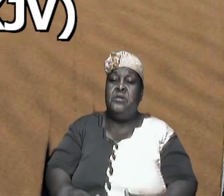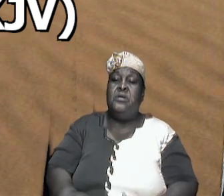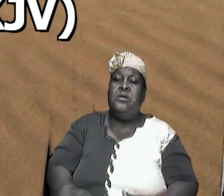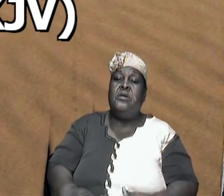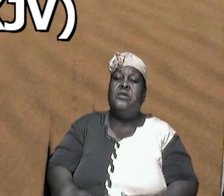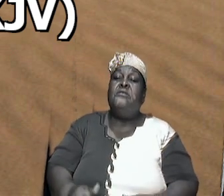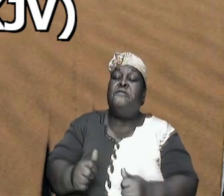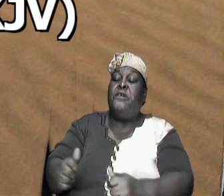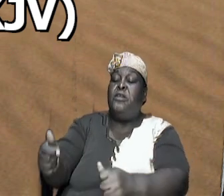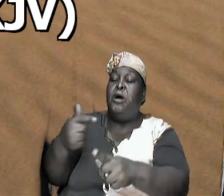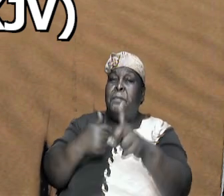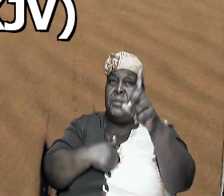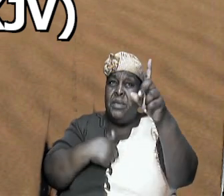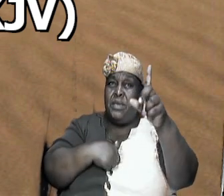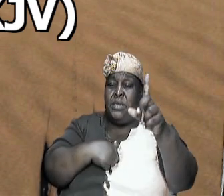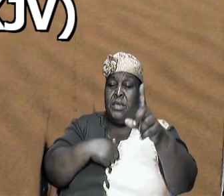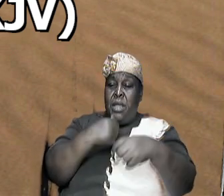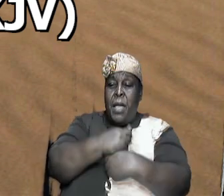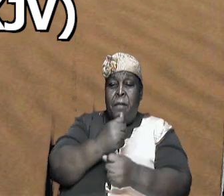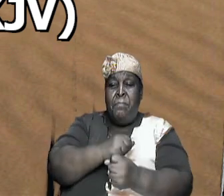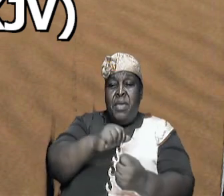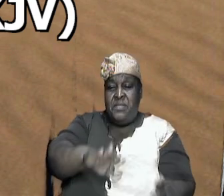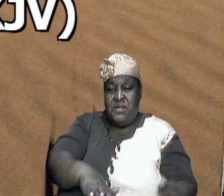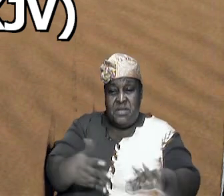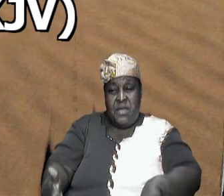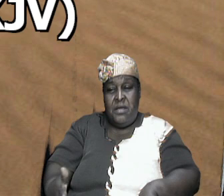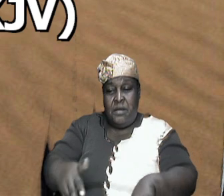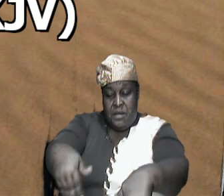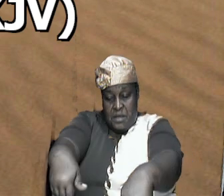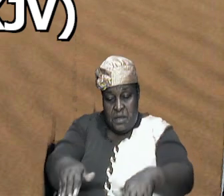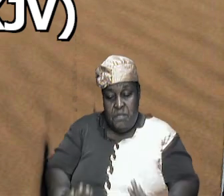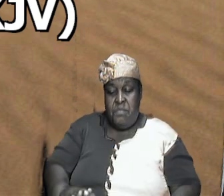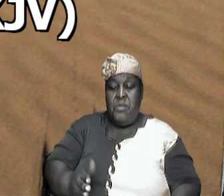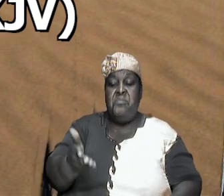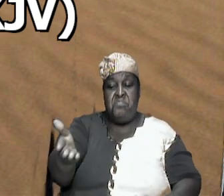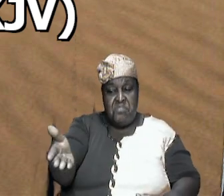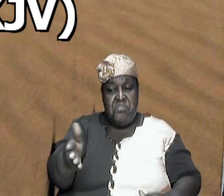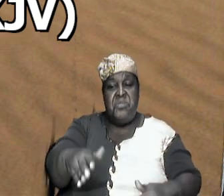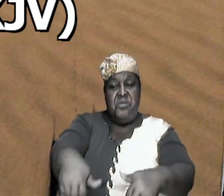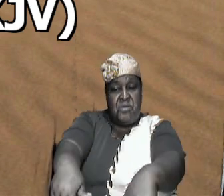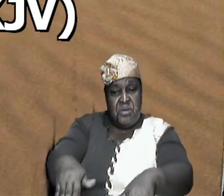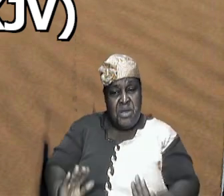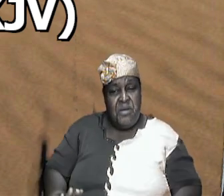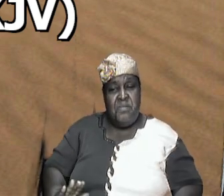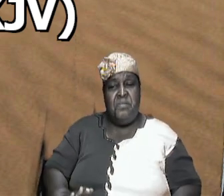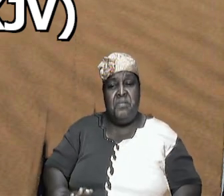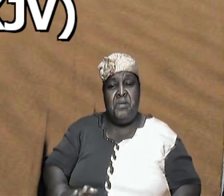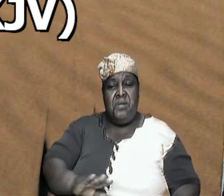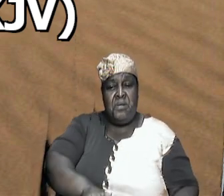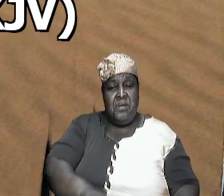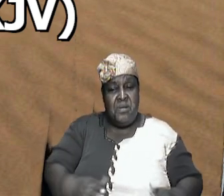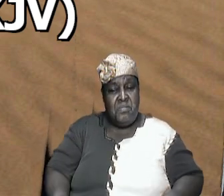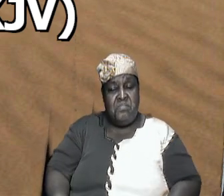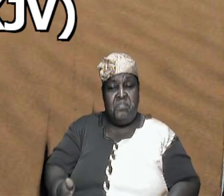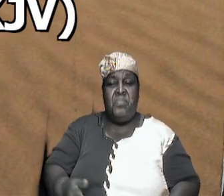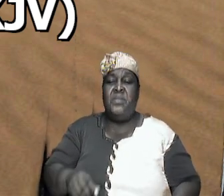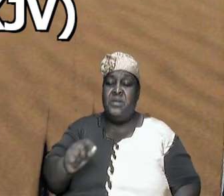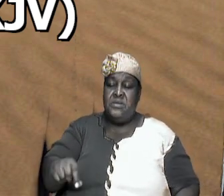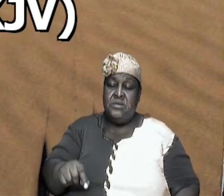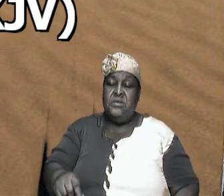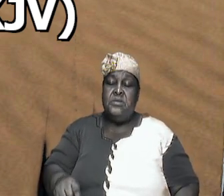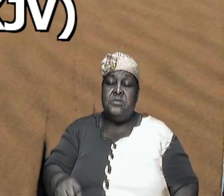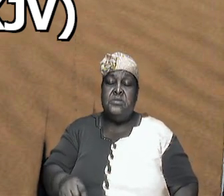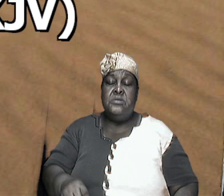dead bury their dead. So this is another instance of Jesus using the term follow